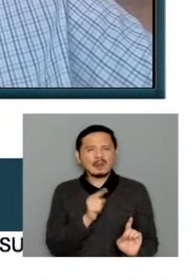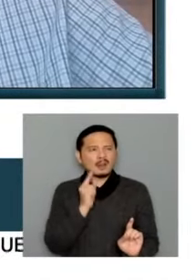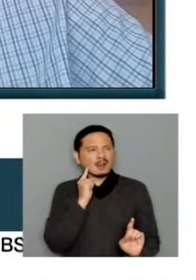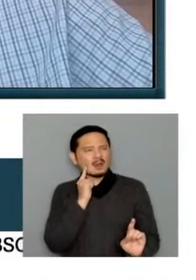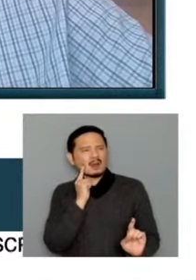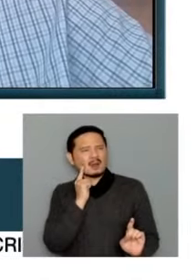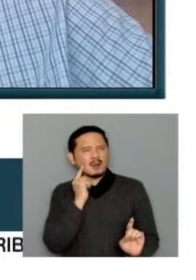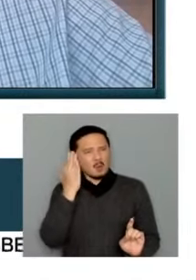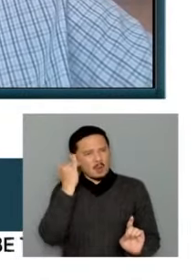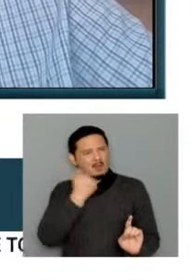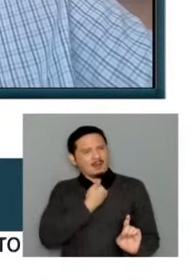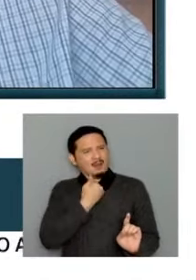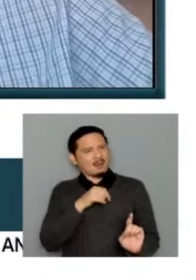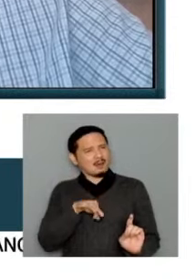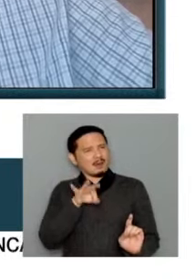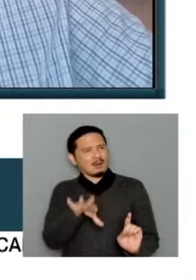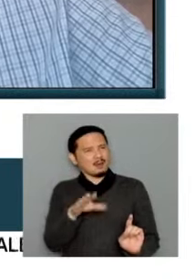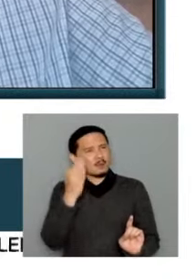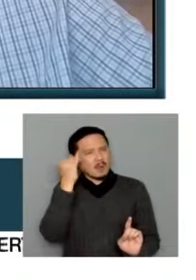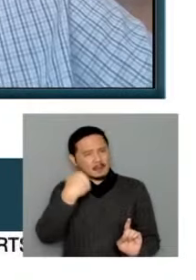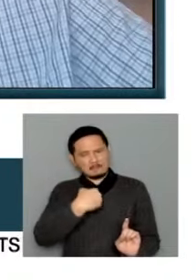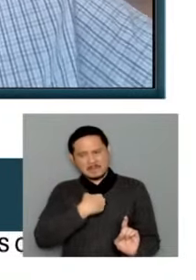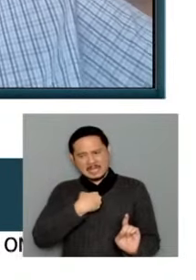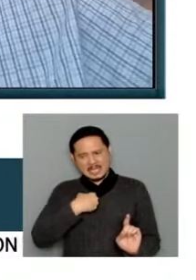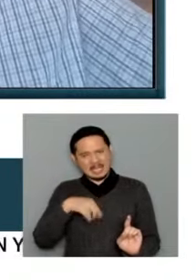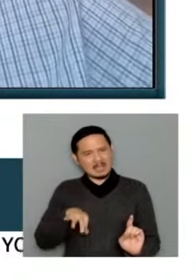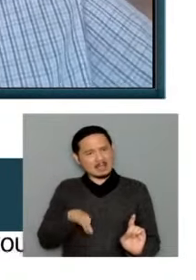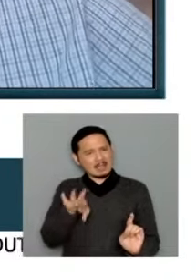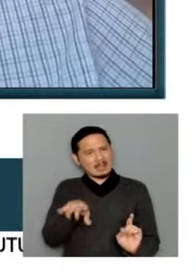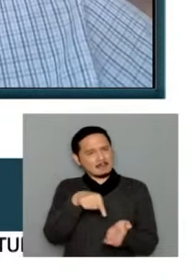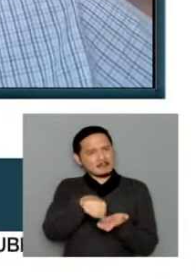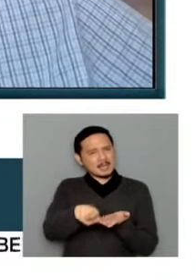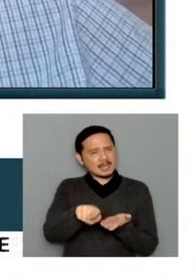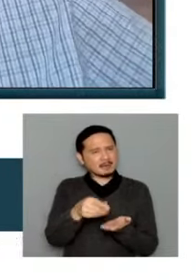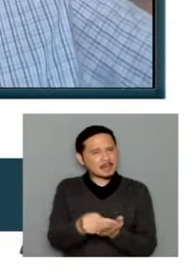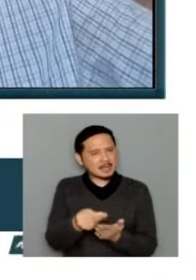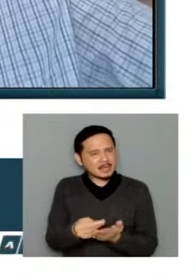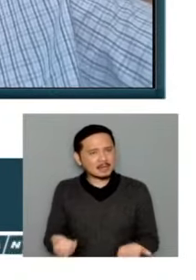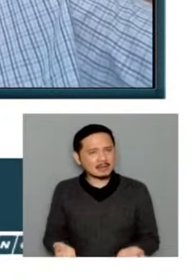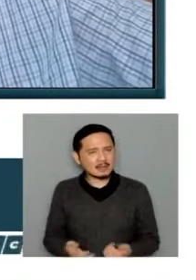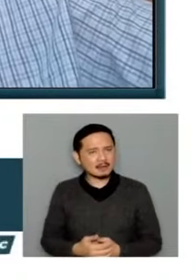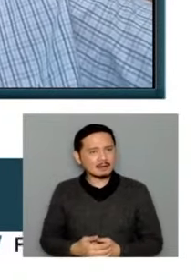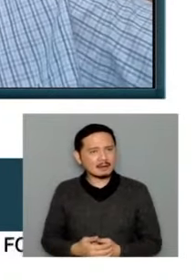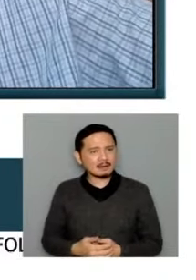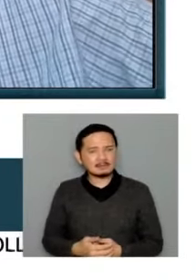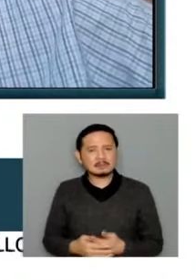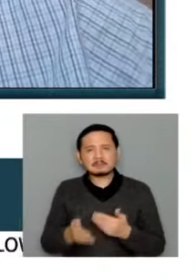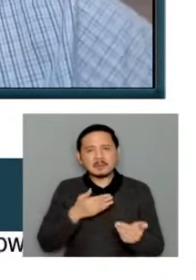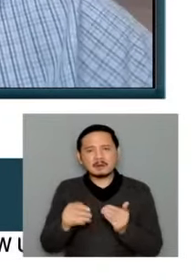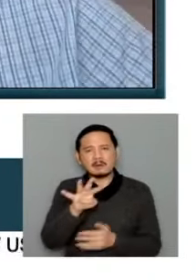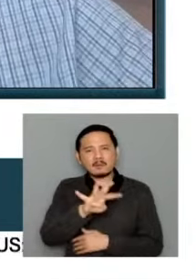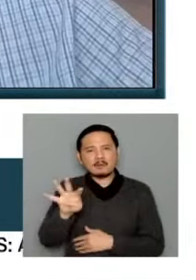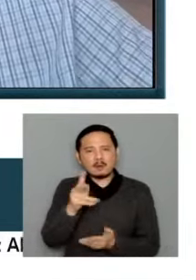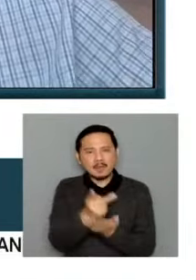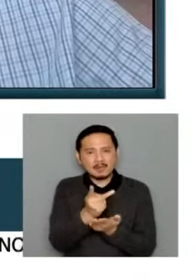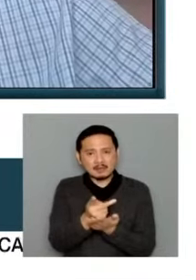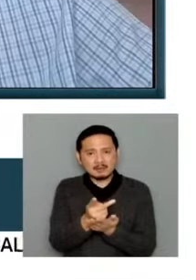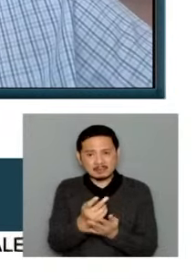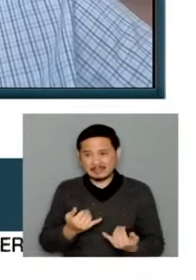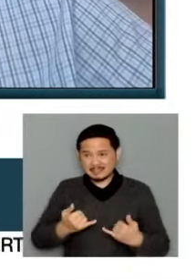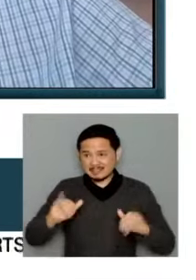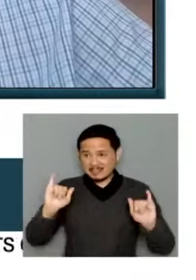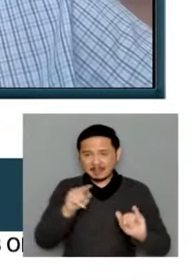me? Why do I have to be the one to shell out the money, even if it's just 44 pesos, that's 44